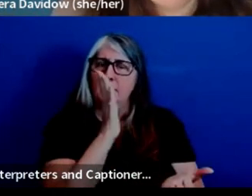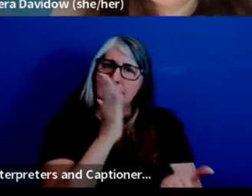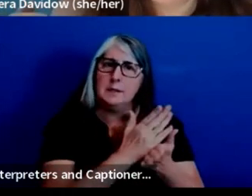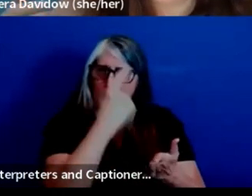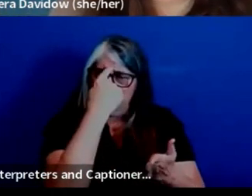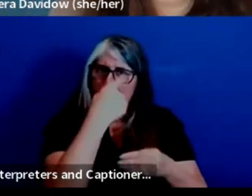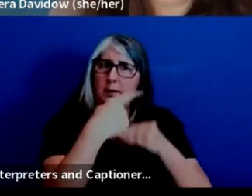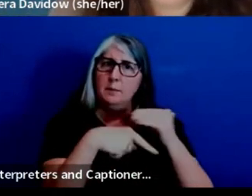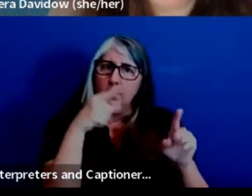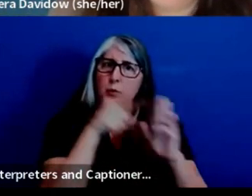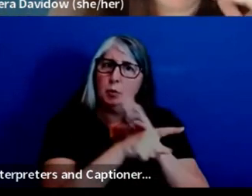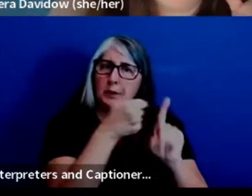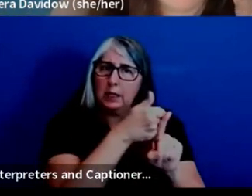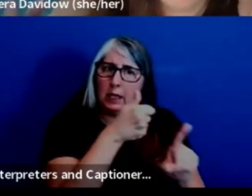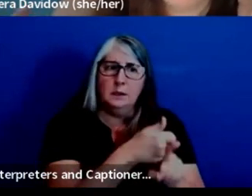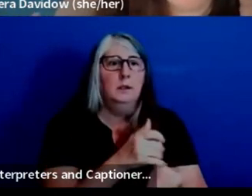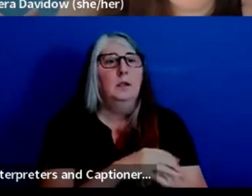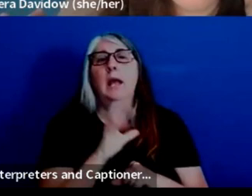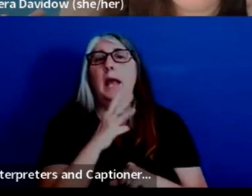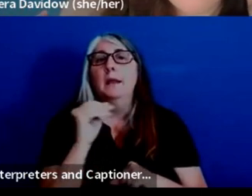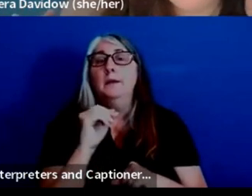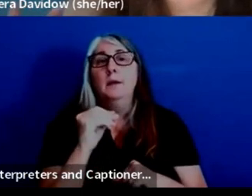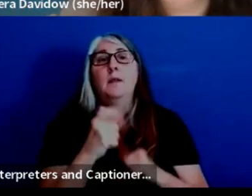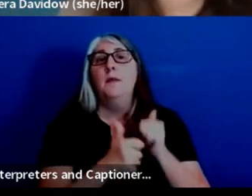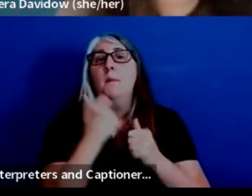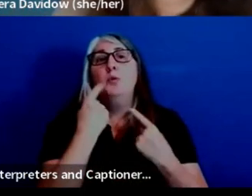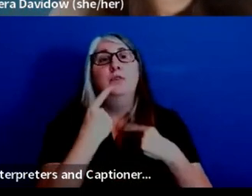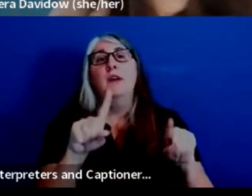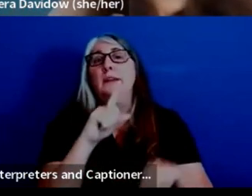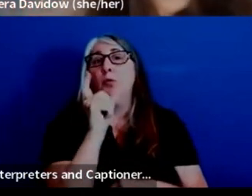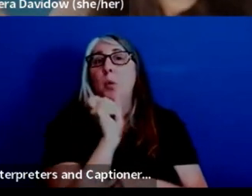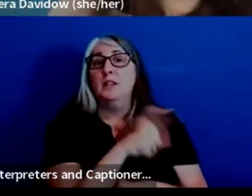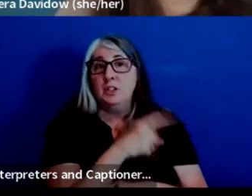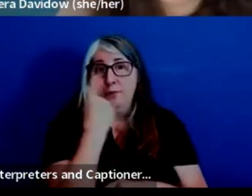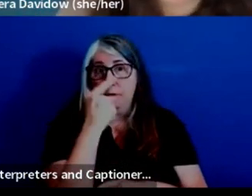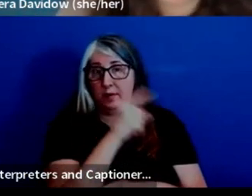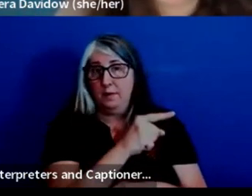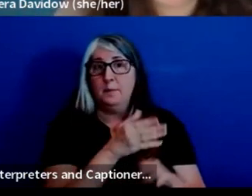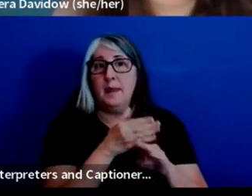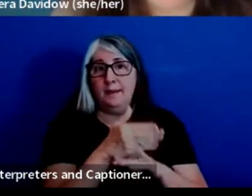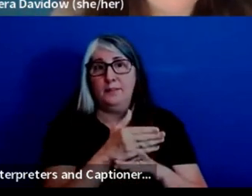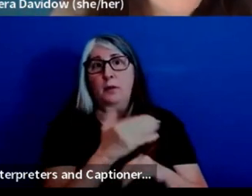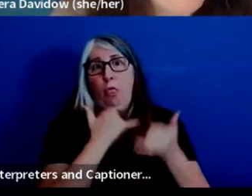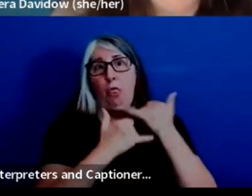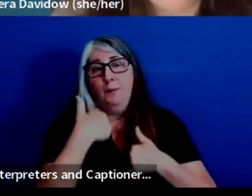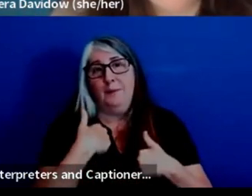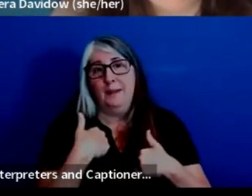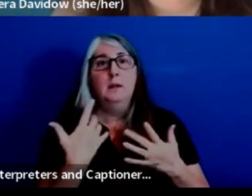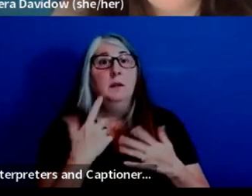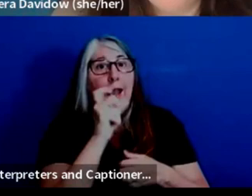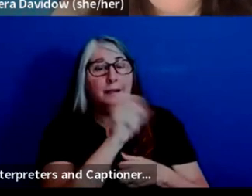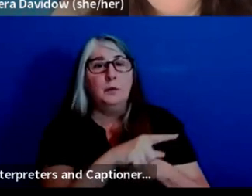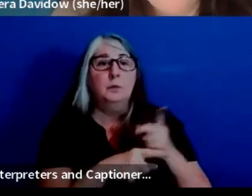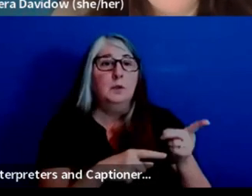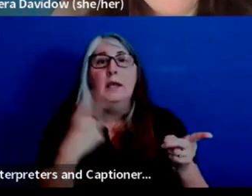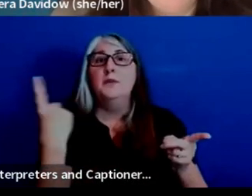suicidal. And ultimately, the most effective question I asked them after stumbling a bunch was, is there anything you want to do